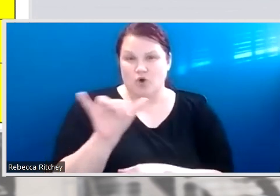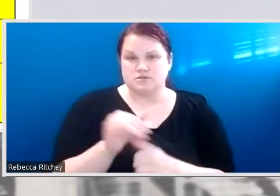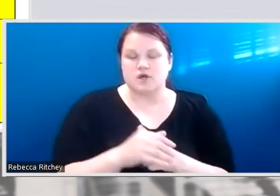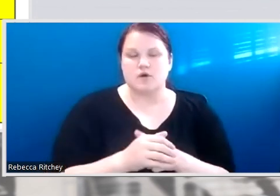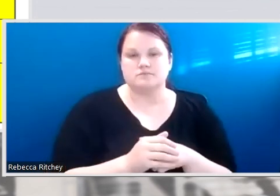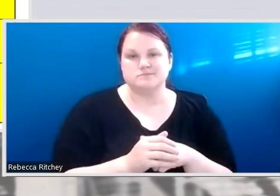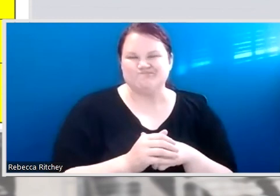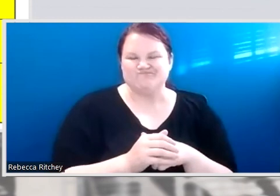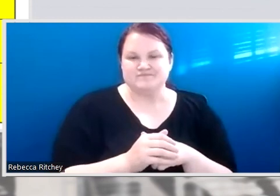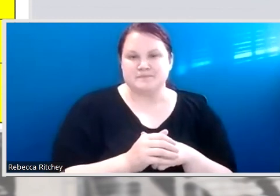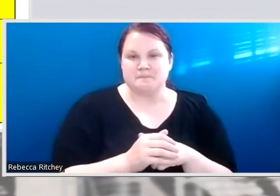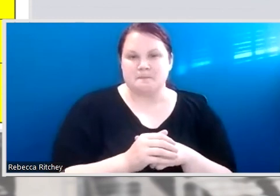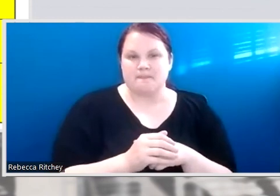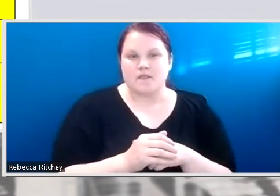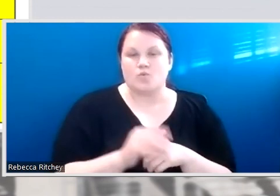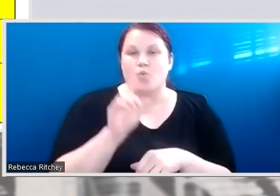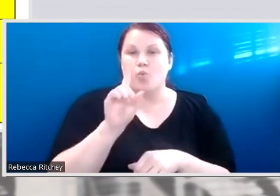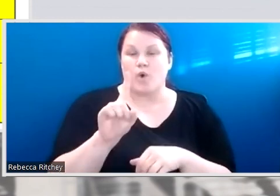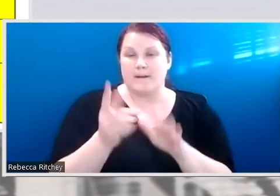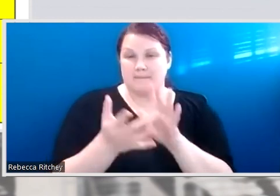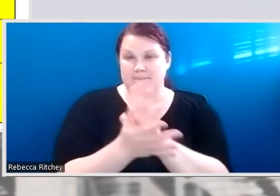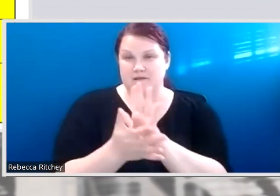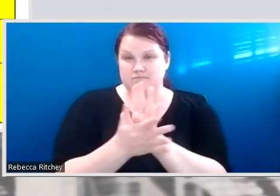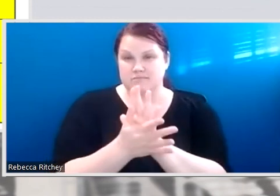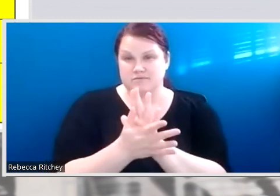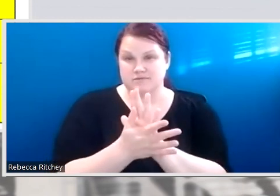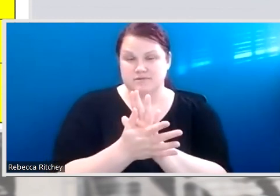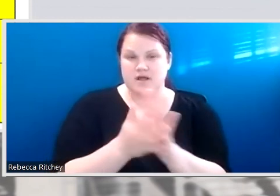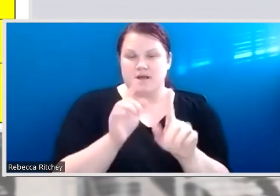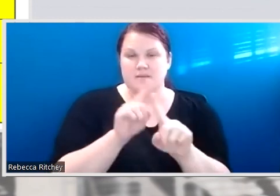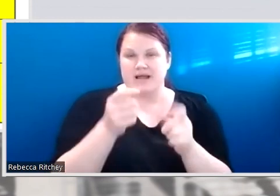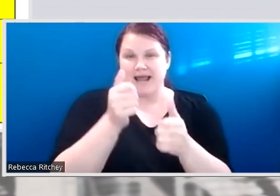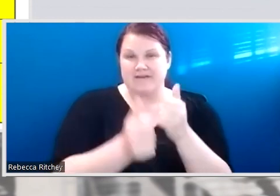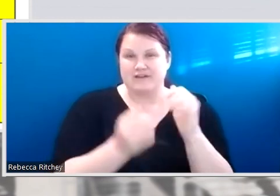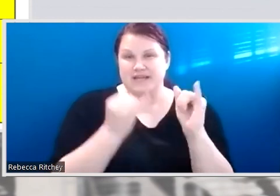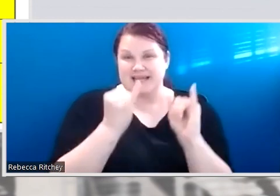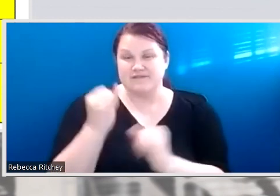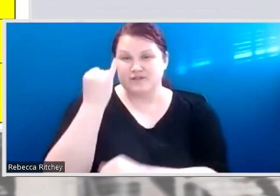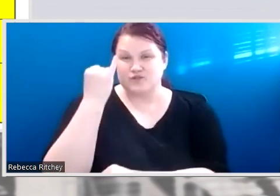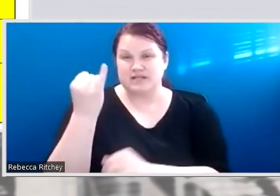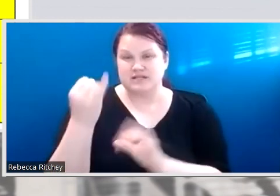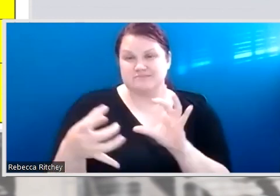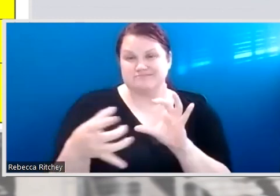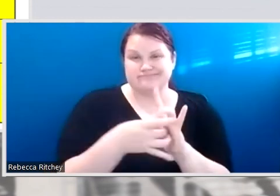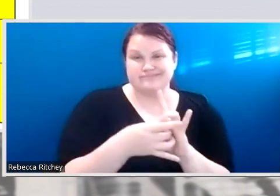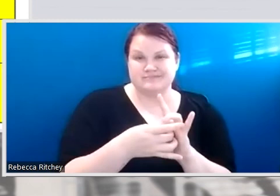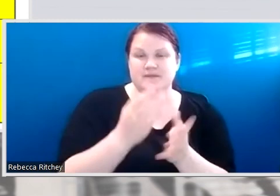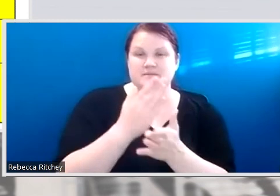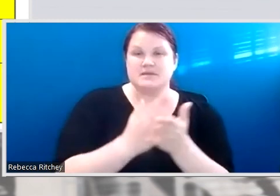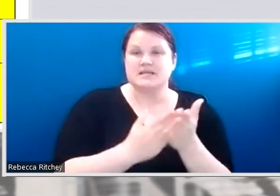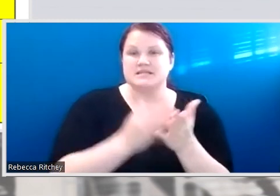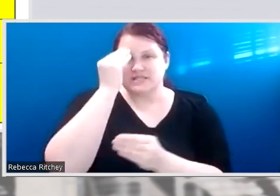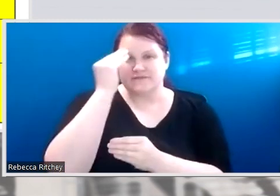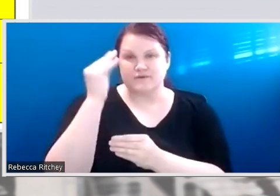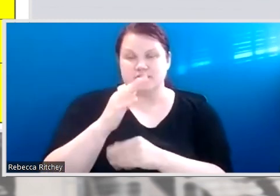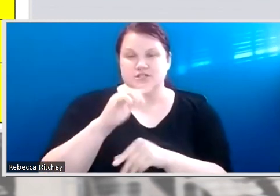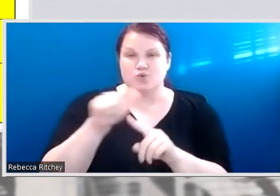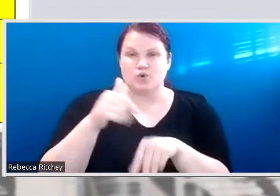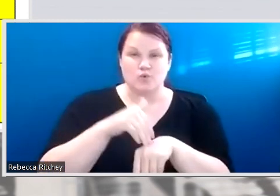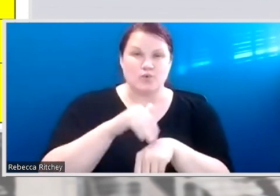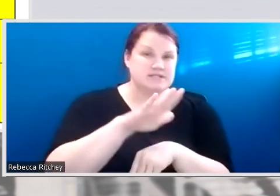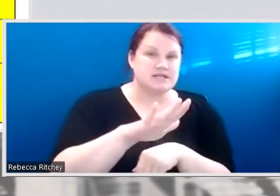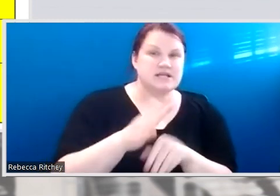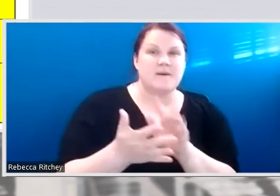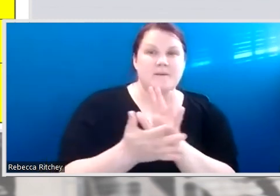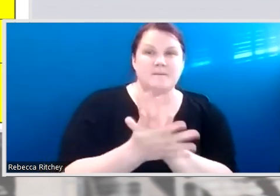is compiling everything into one spreadsheet, but every individual idea is tagged with those pieces of data so that when we send out that kind of master